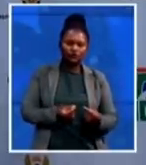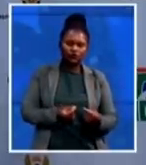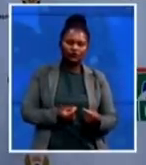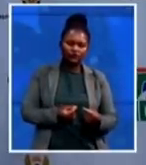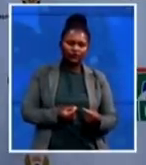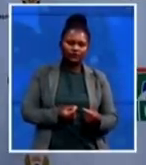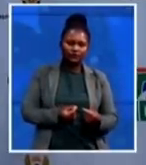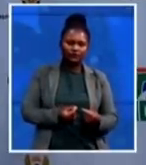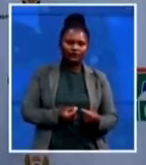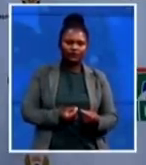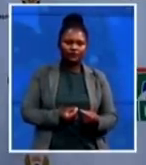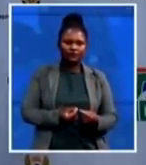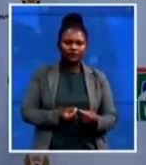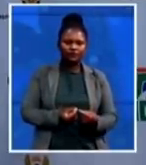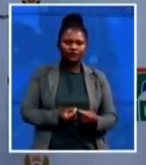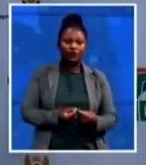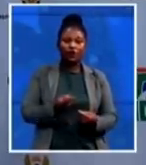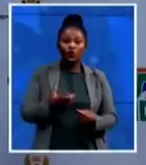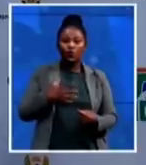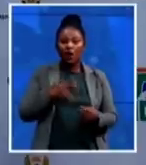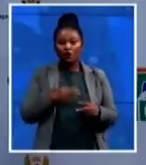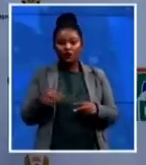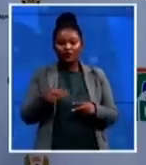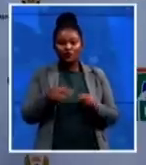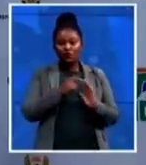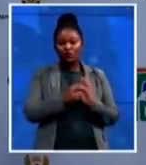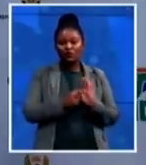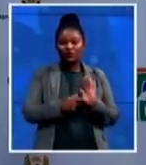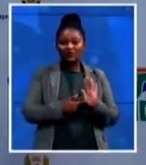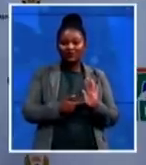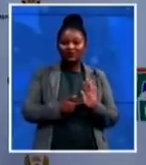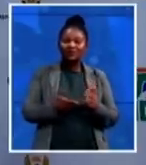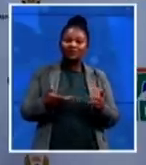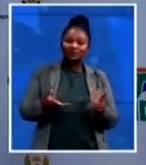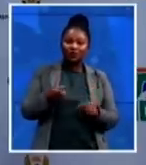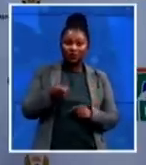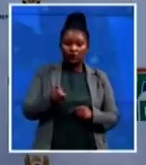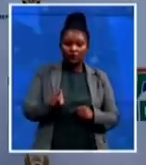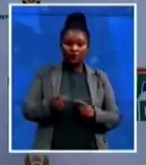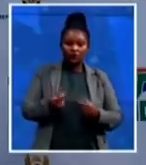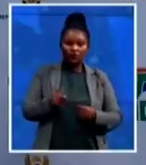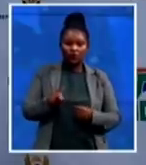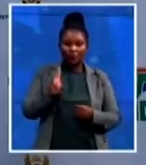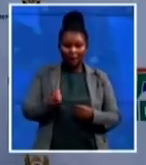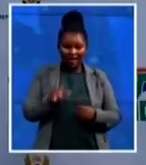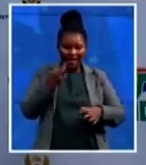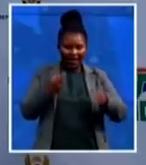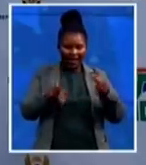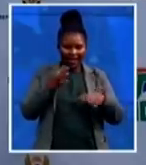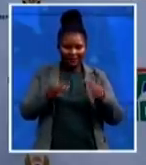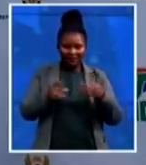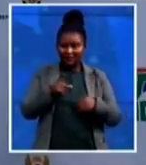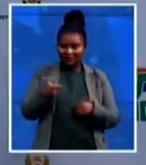review regulations, again, you must analyze the implications of that. So that process is ongoing,